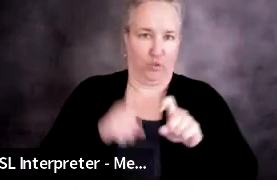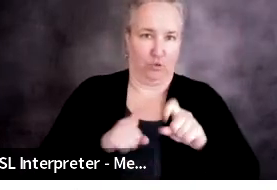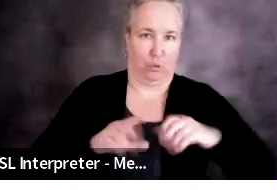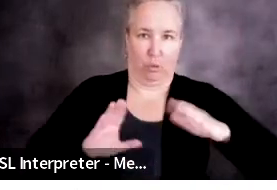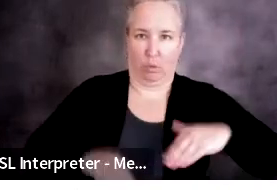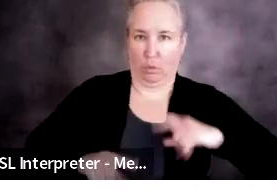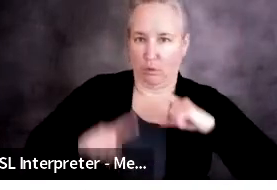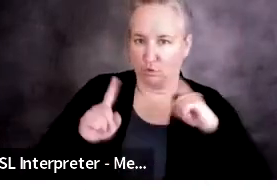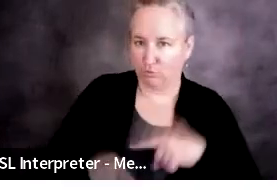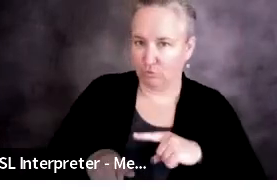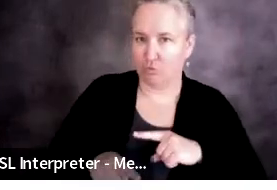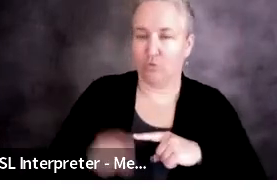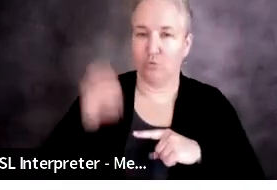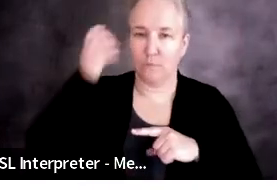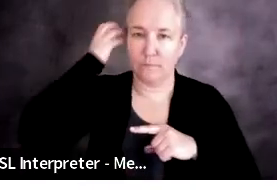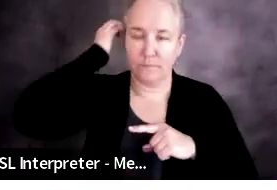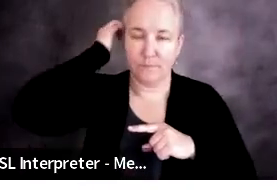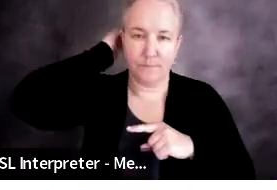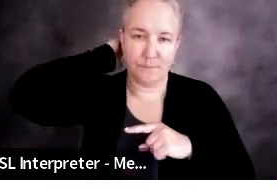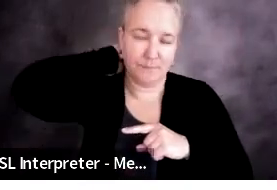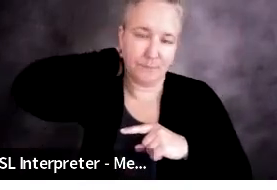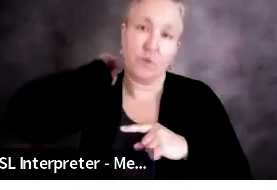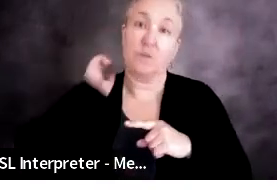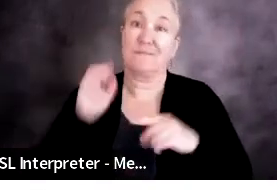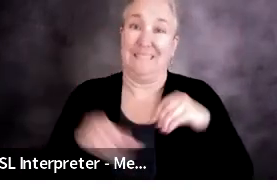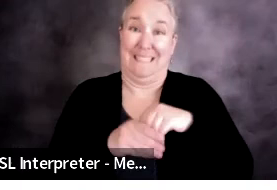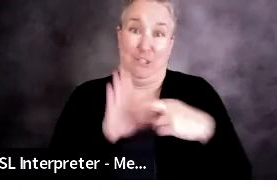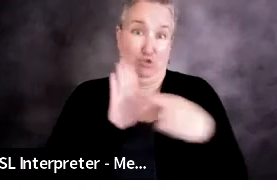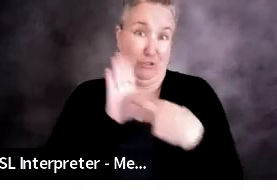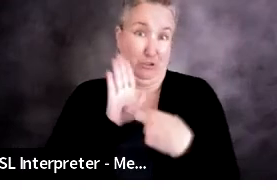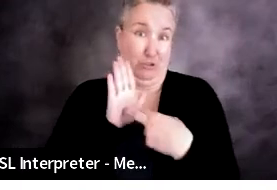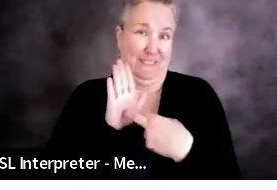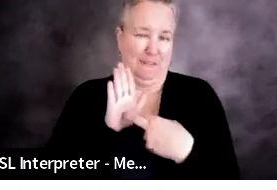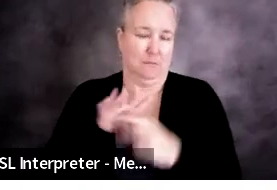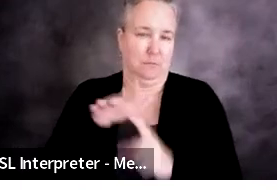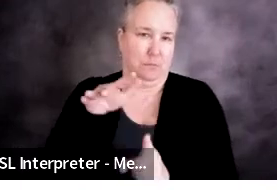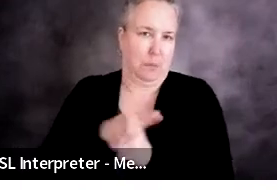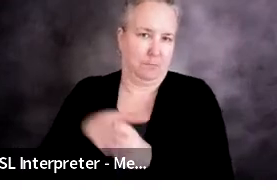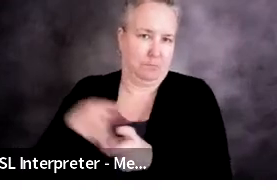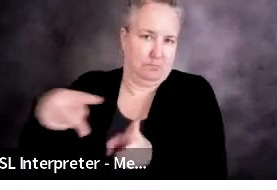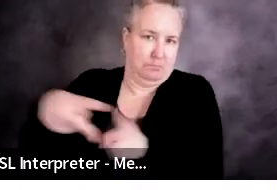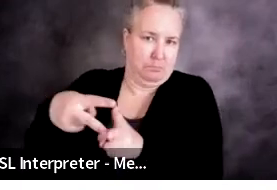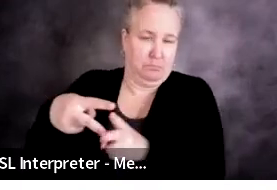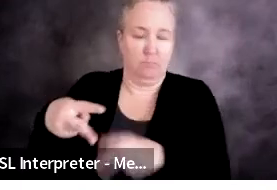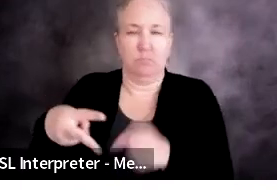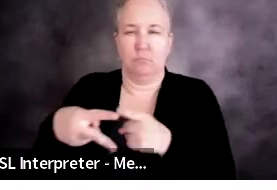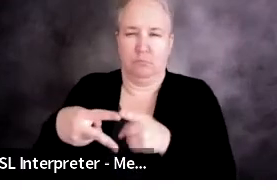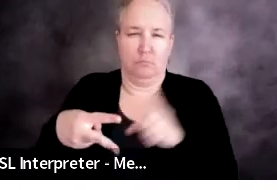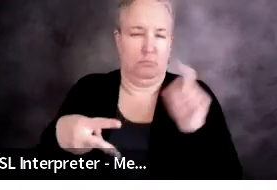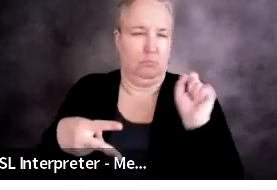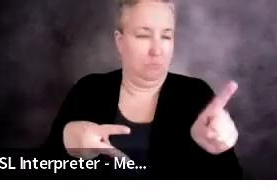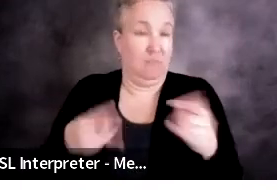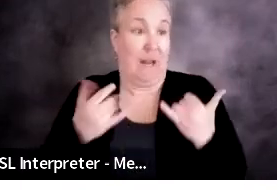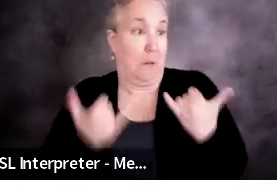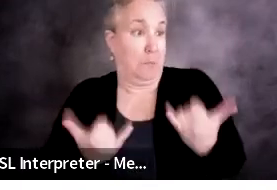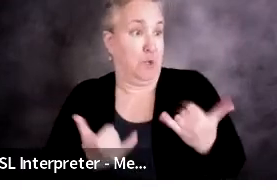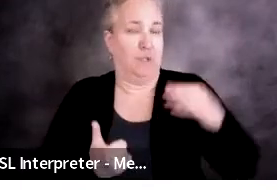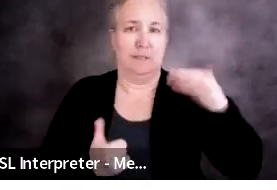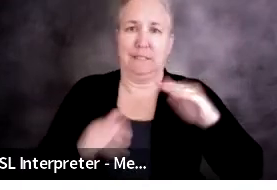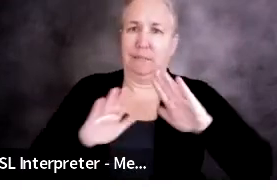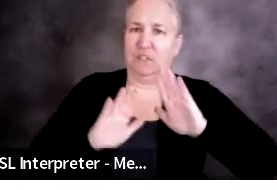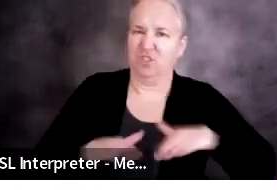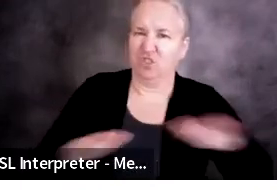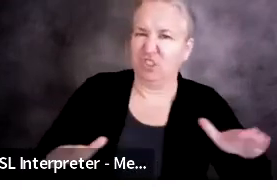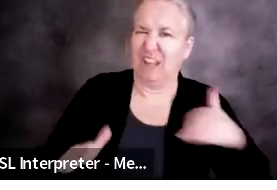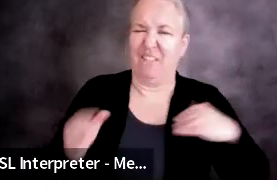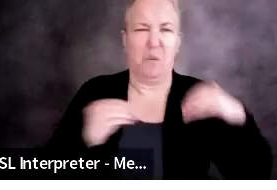on the in the registration. So one of them asks, at present, it seems like children are having a lot more